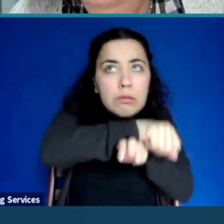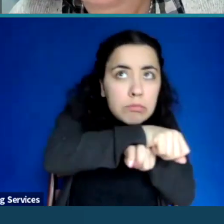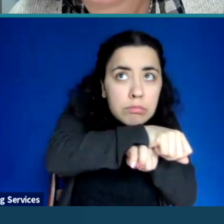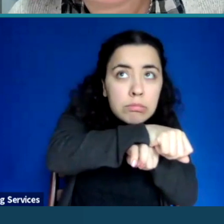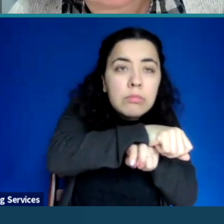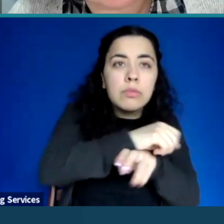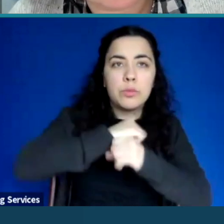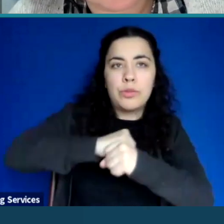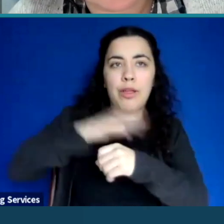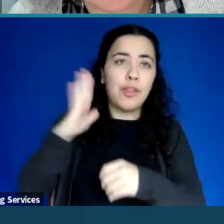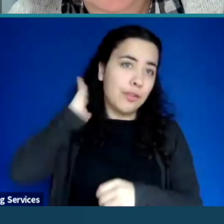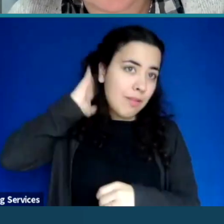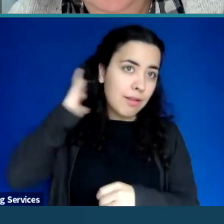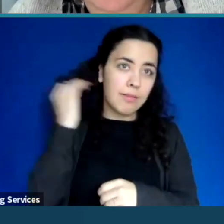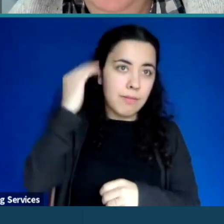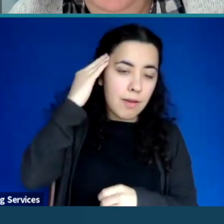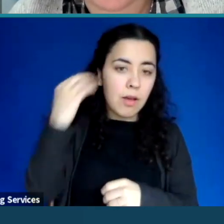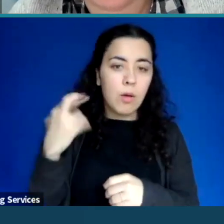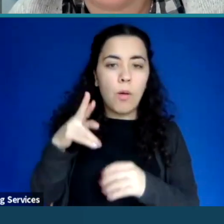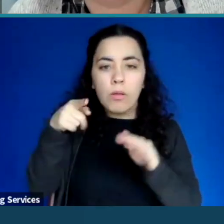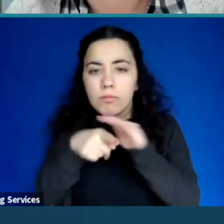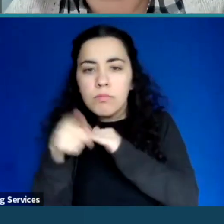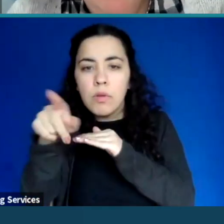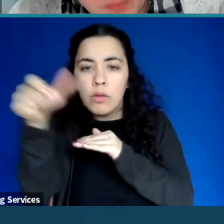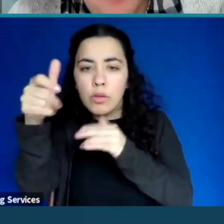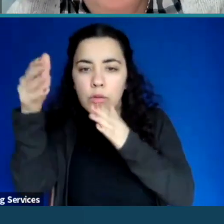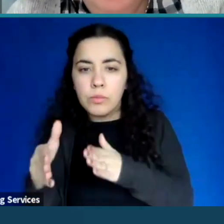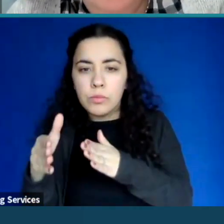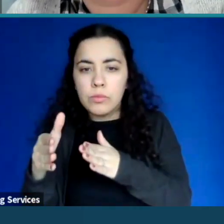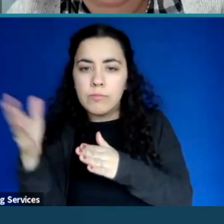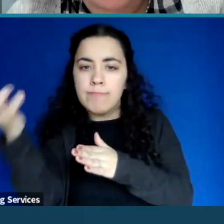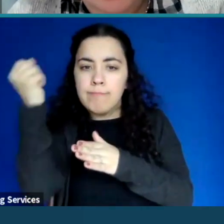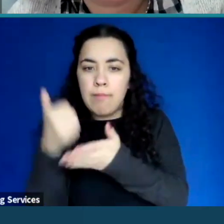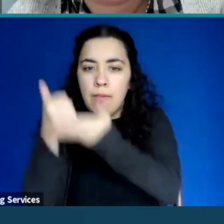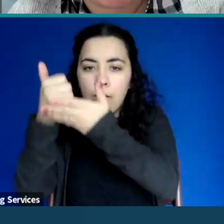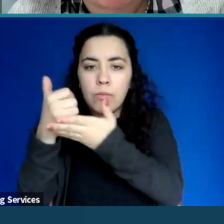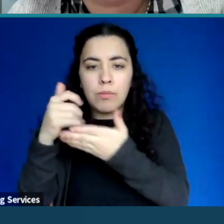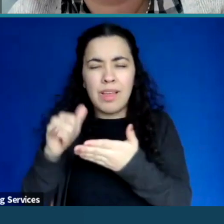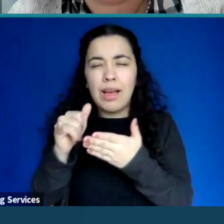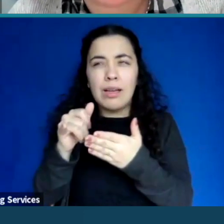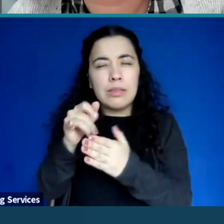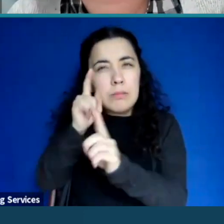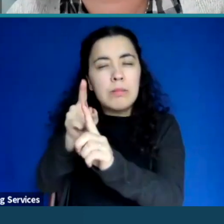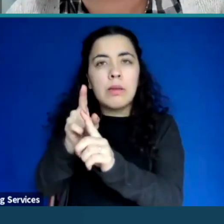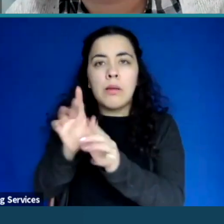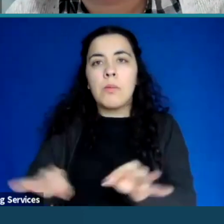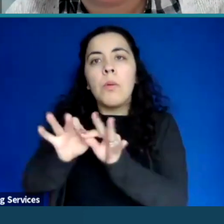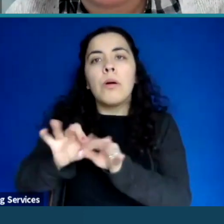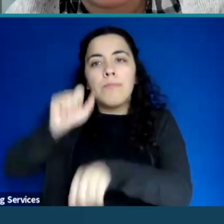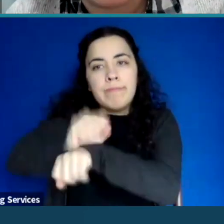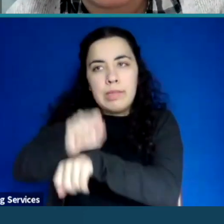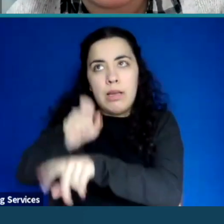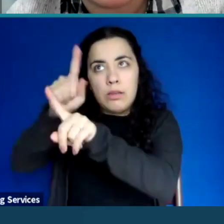what a service animal could be trained to do, but that's the key. They have to be task trained, and it has to be related to a